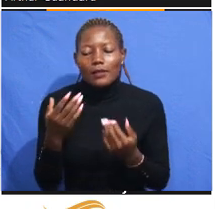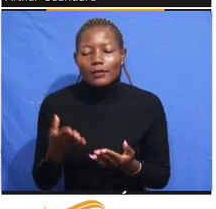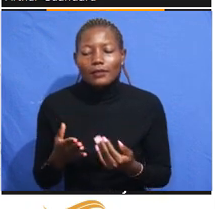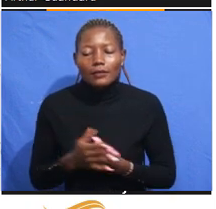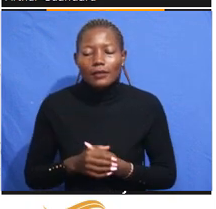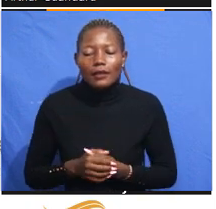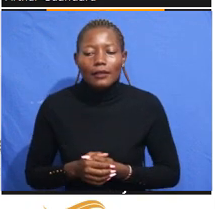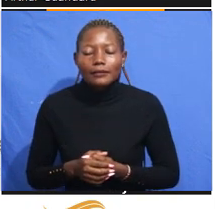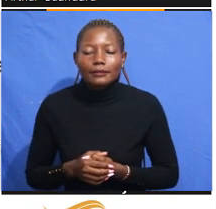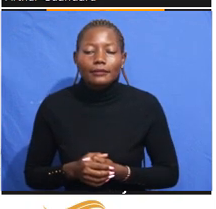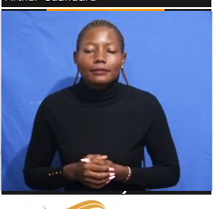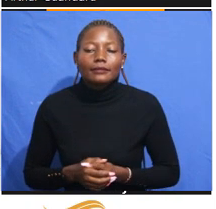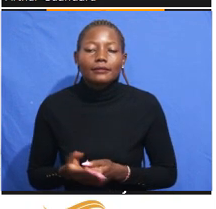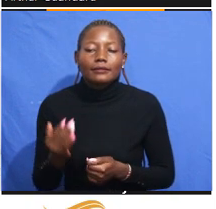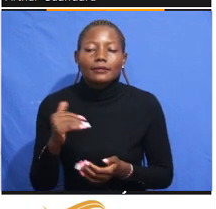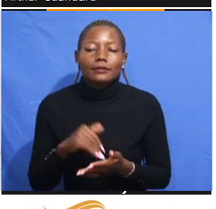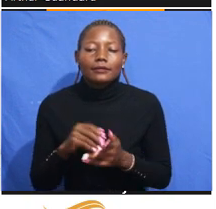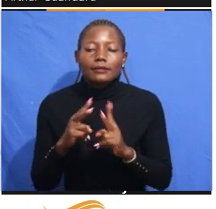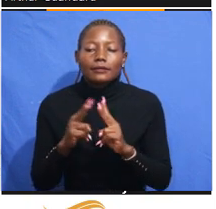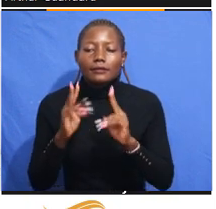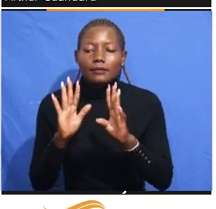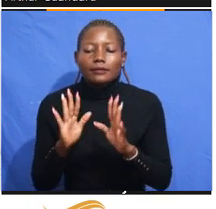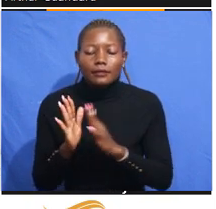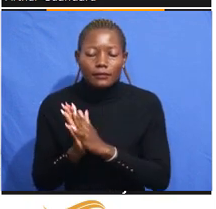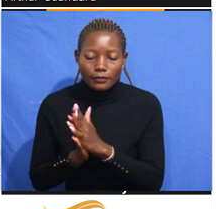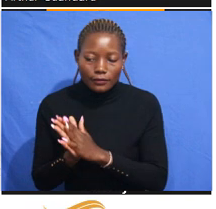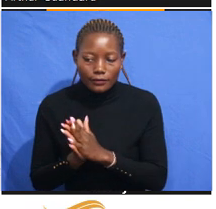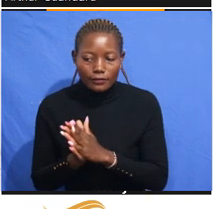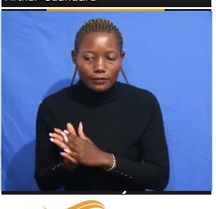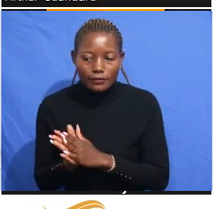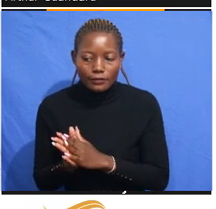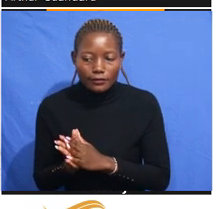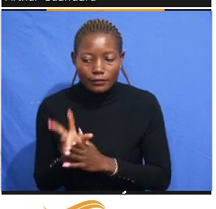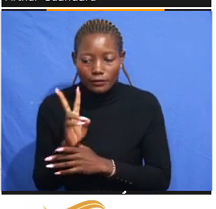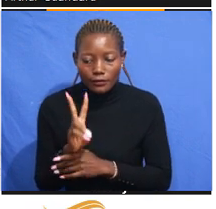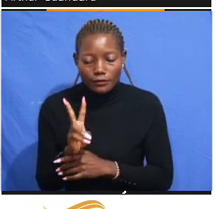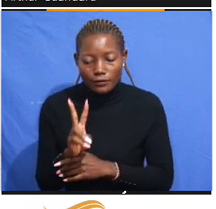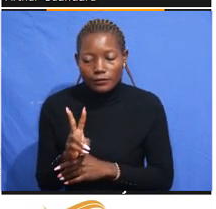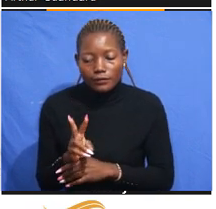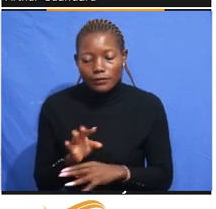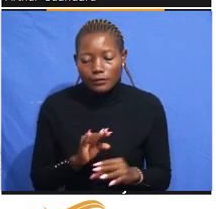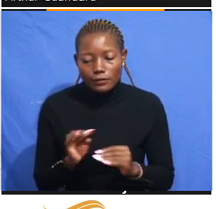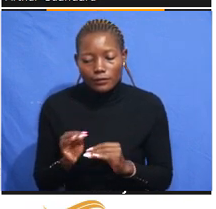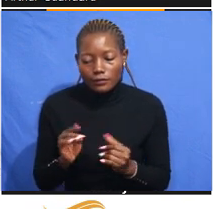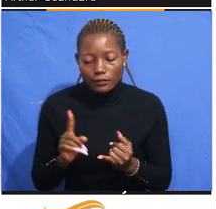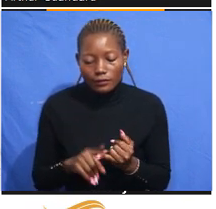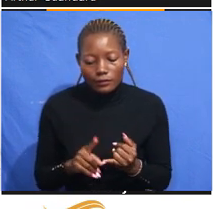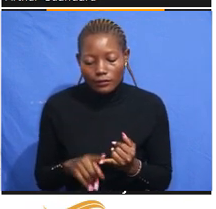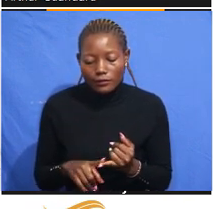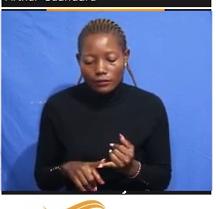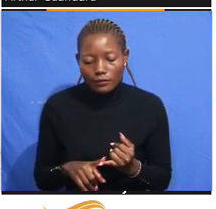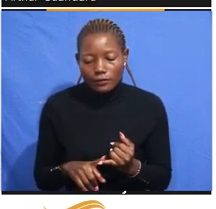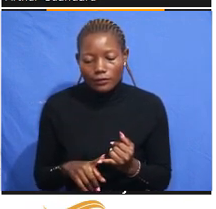And again, very, very interesting. And those 2 circulations, the first one is called